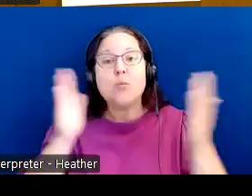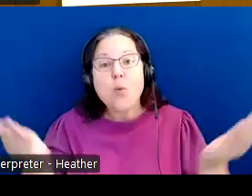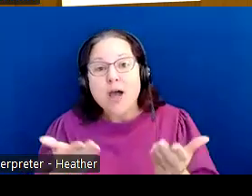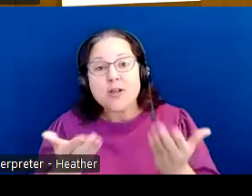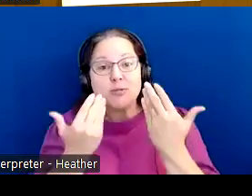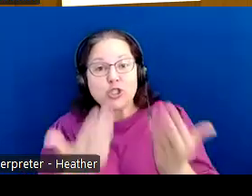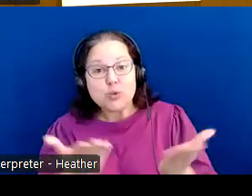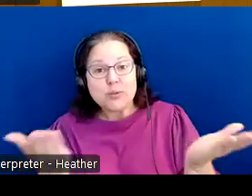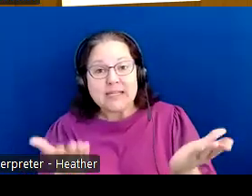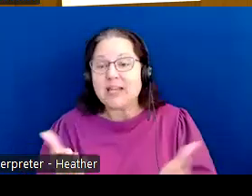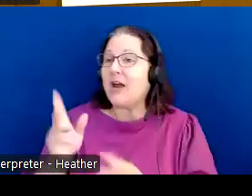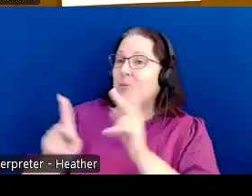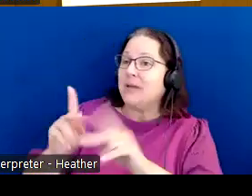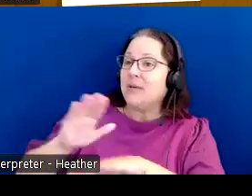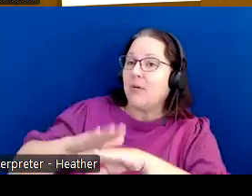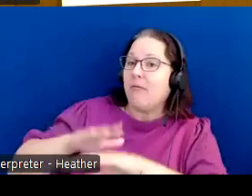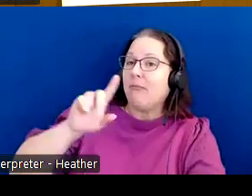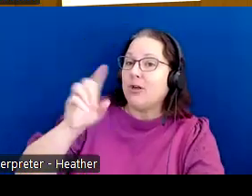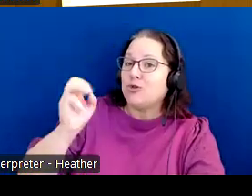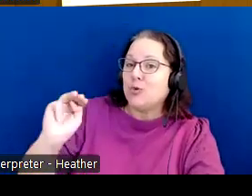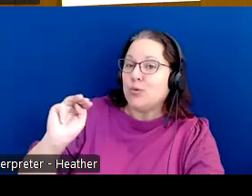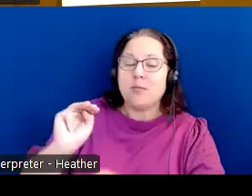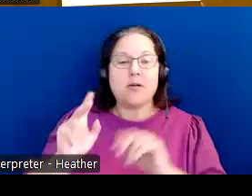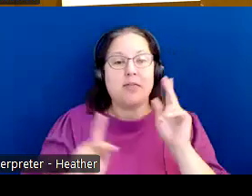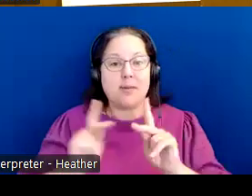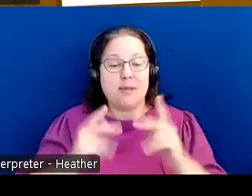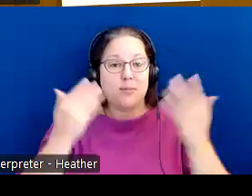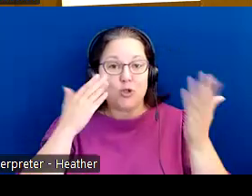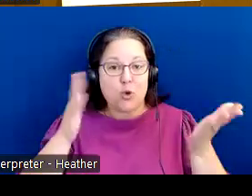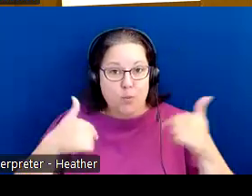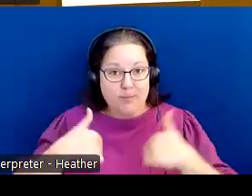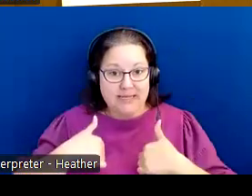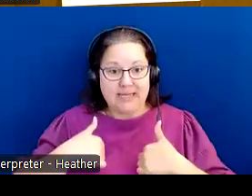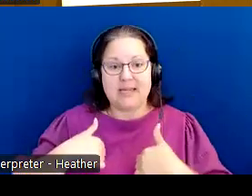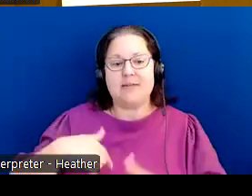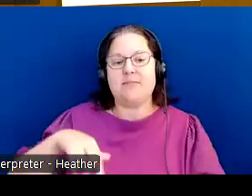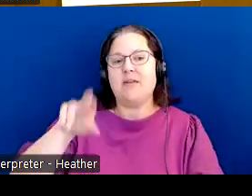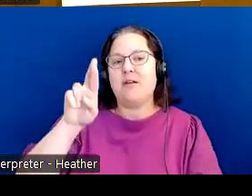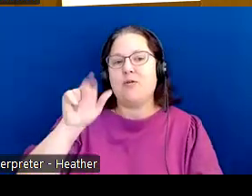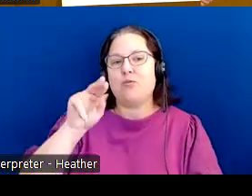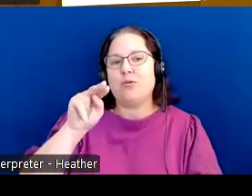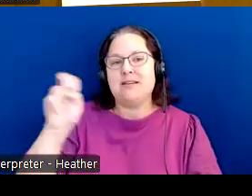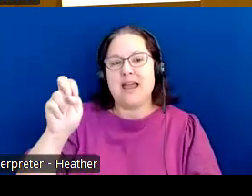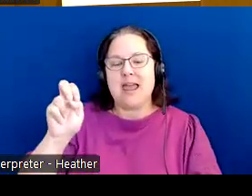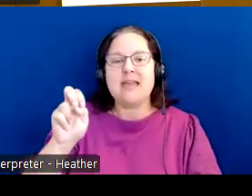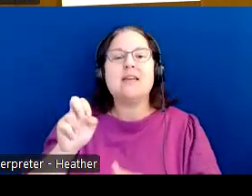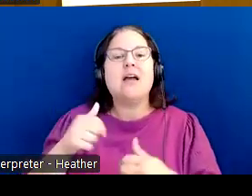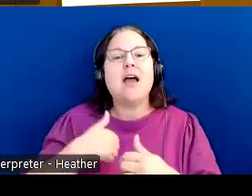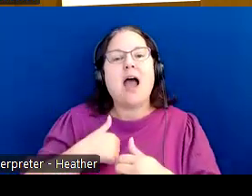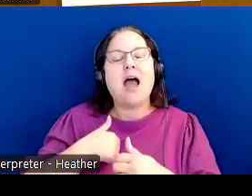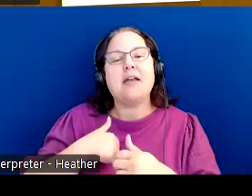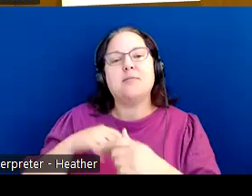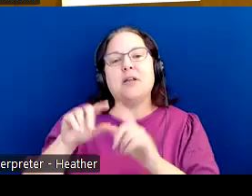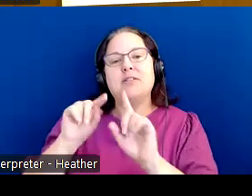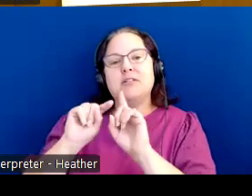to all of you on Zoom. For those of you who do not know me, my name is Renee Madathel. I'm a neuropsychologist in the Department of Psychiatry